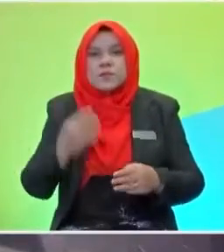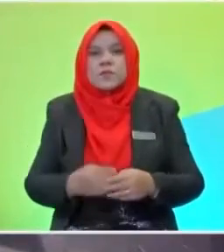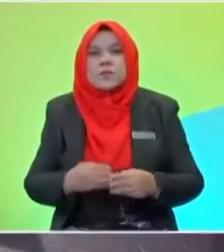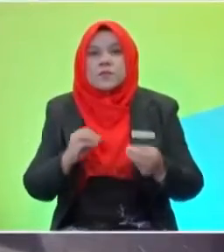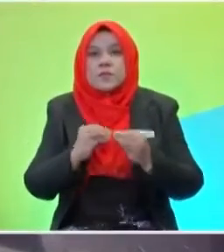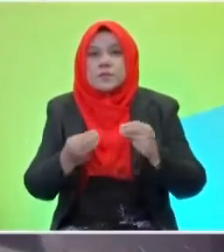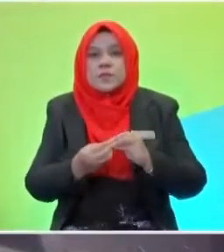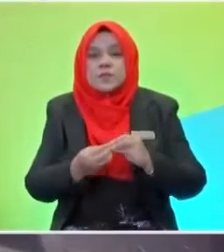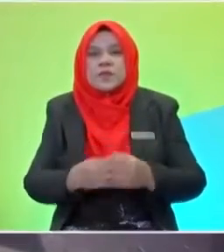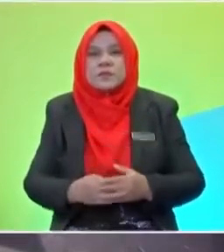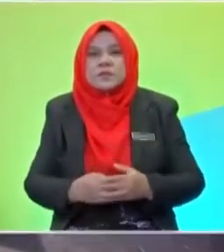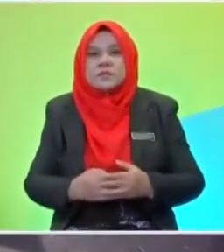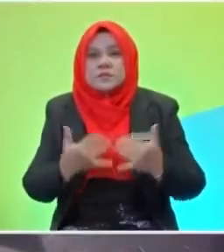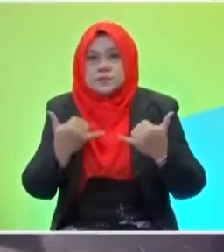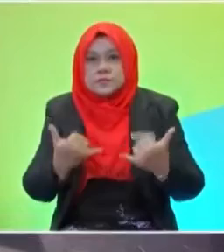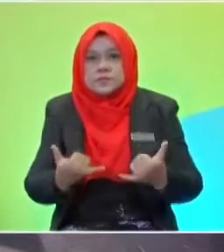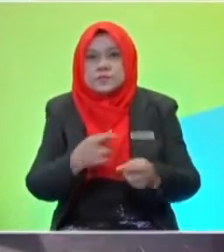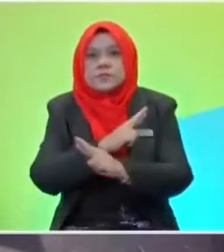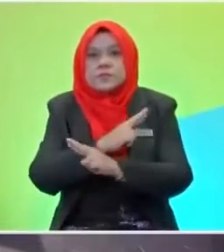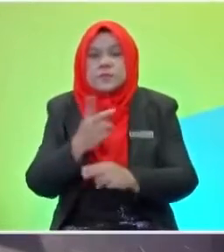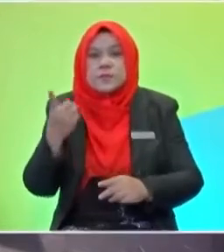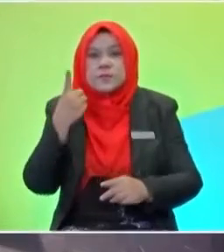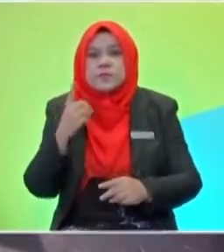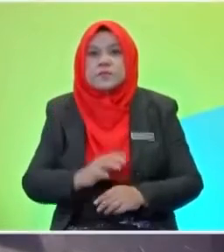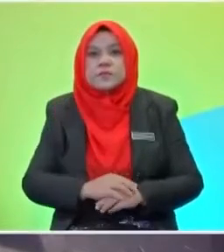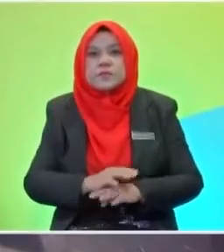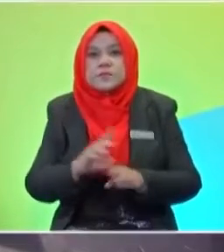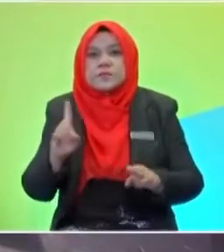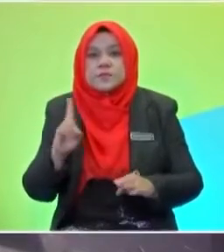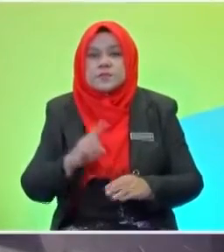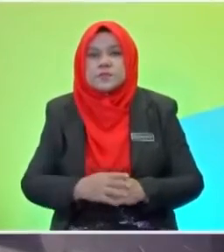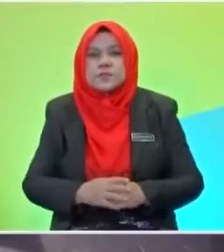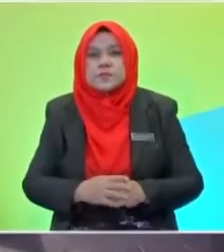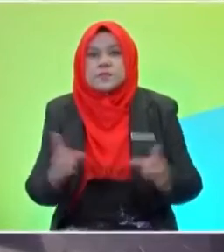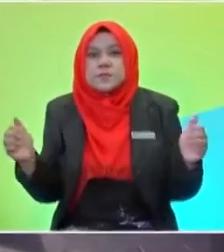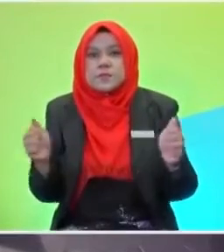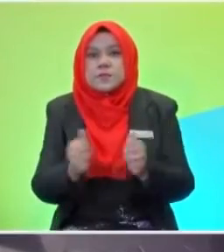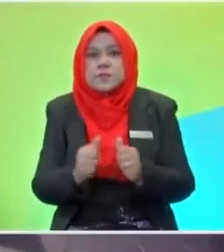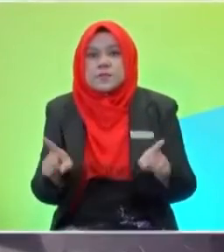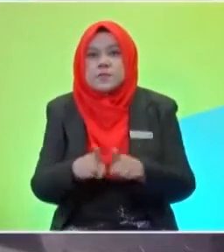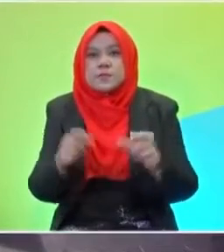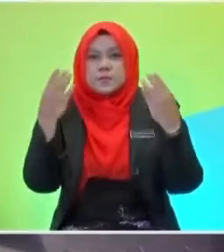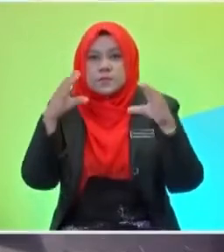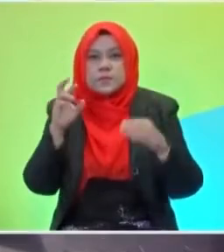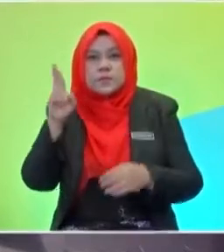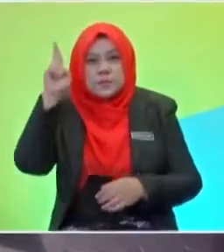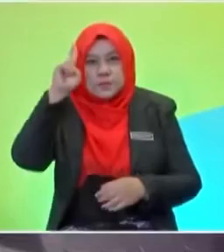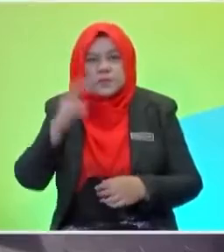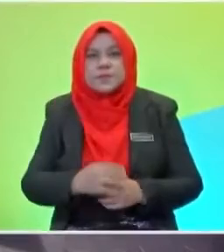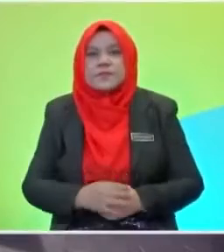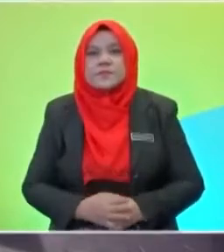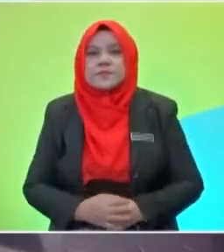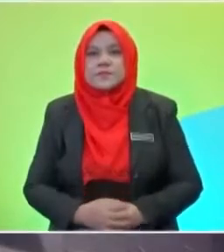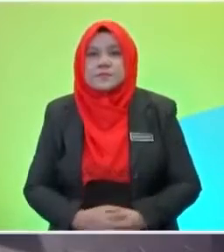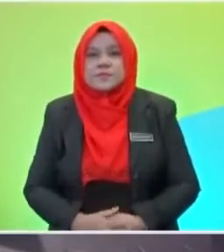so pupils, we will be taking a short break, but don't go anywhere. We'll be right back with Mr. Ragu here on Tahap 2, Didik TV, KPM.